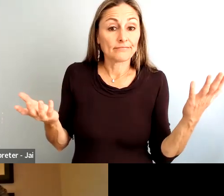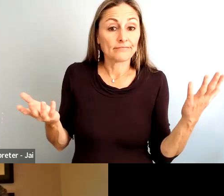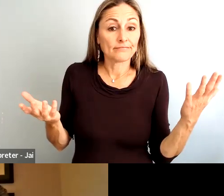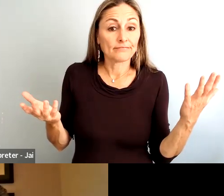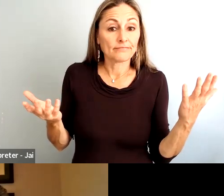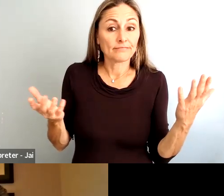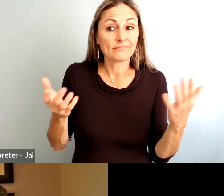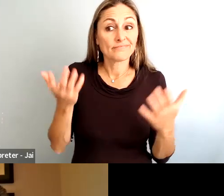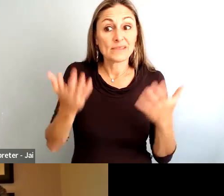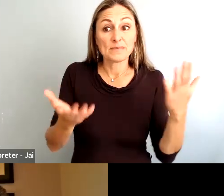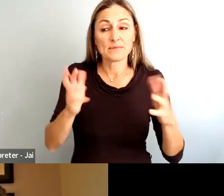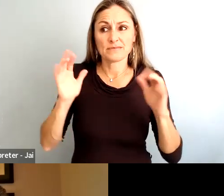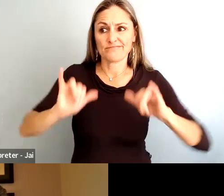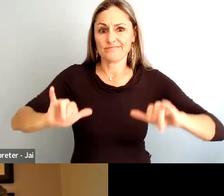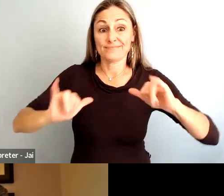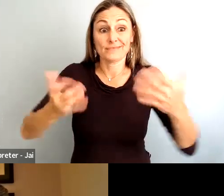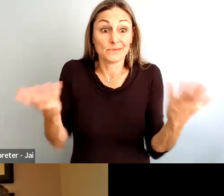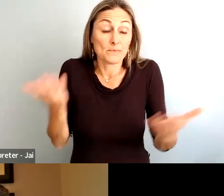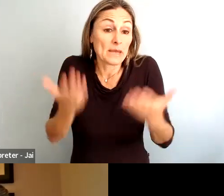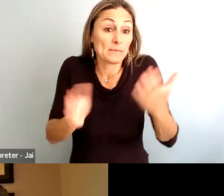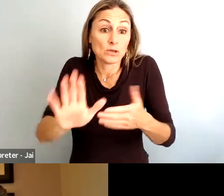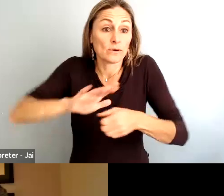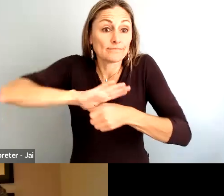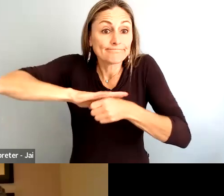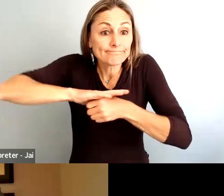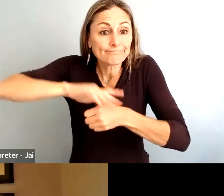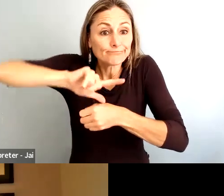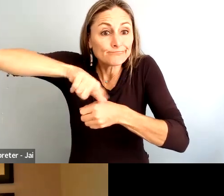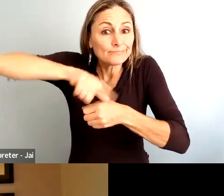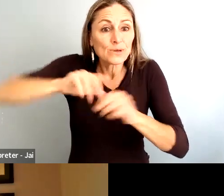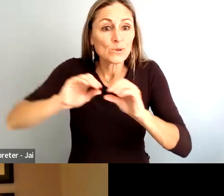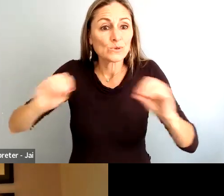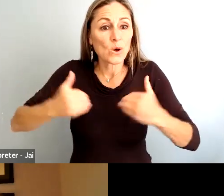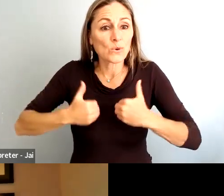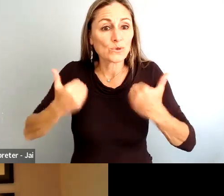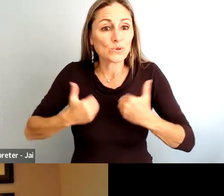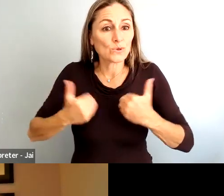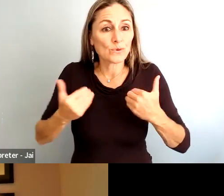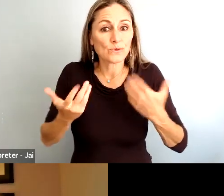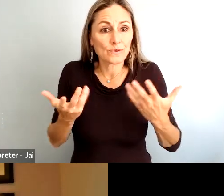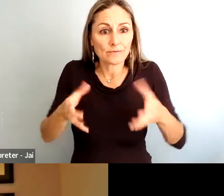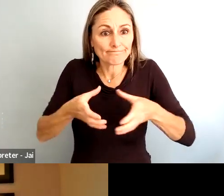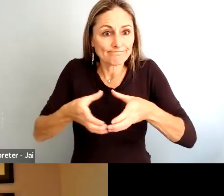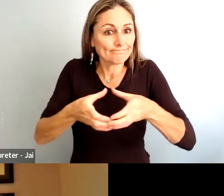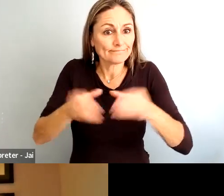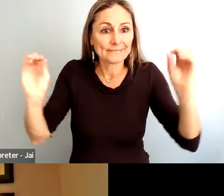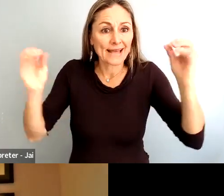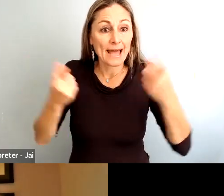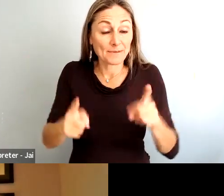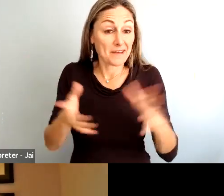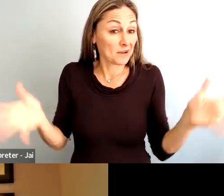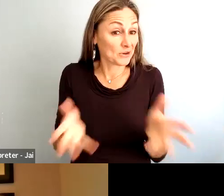there isn't really a youth movement happening in your local area. So if there's not, then I encourage people to get things